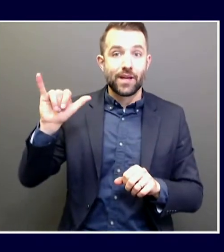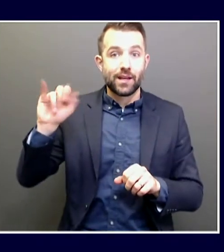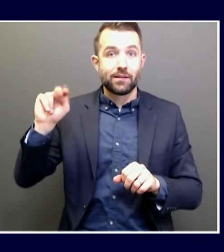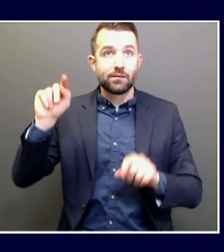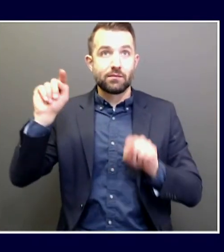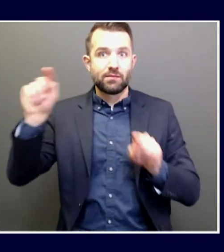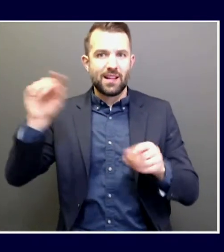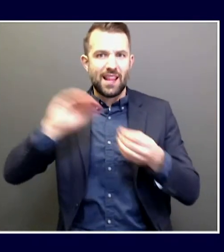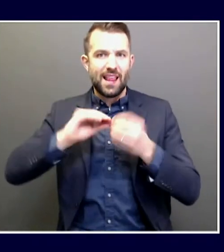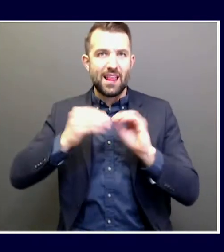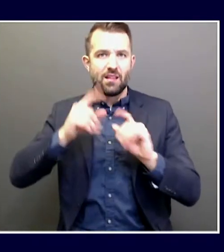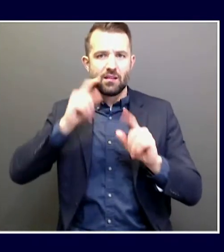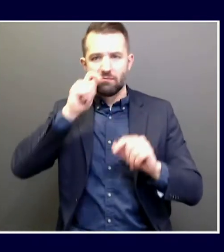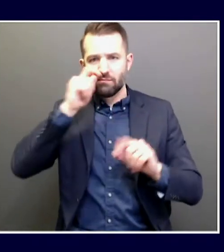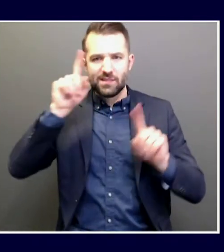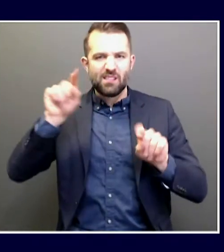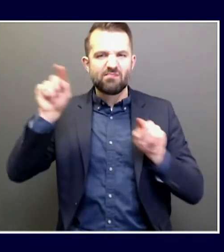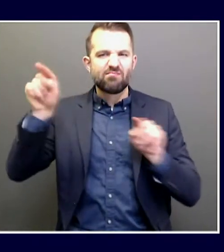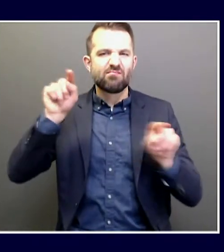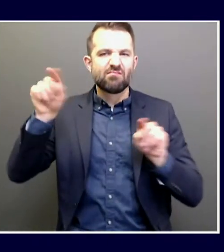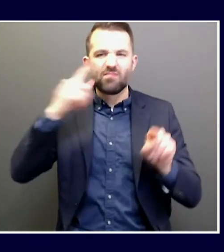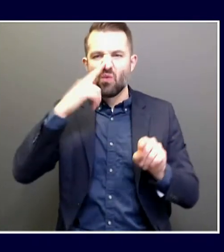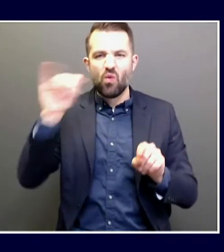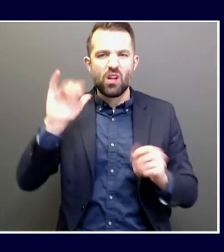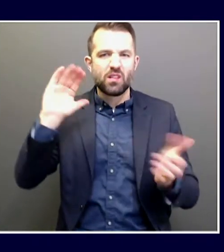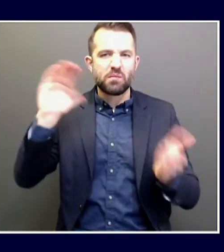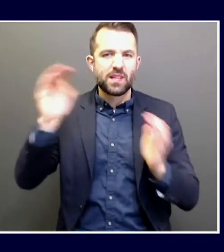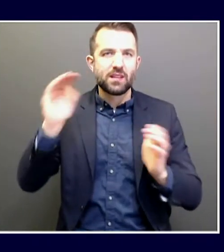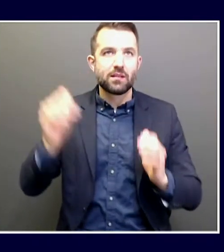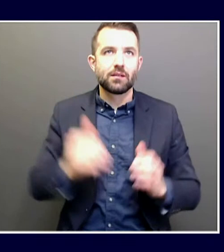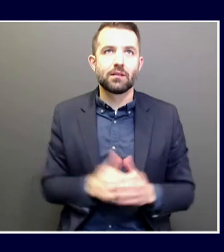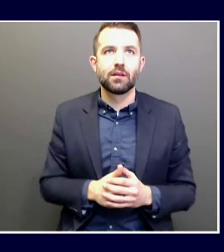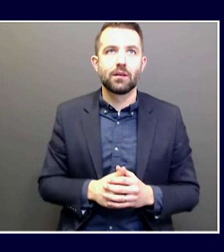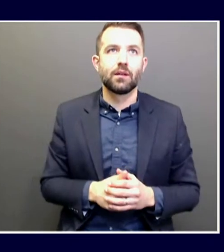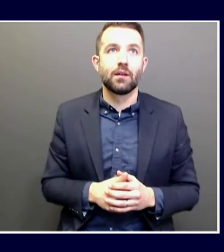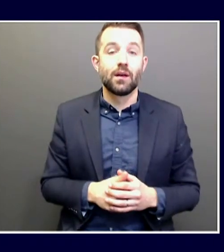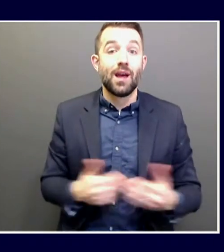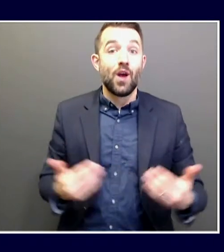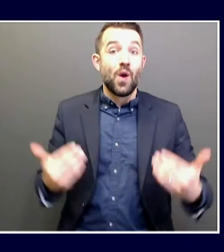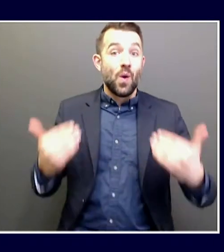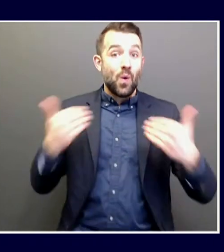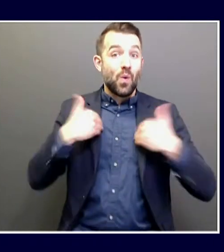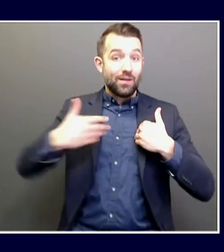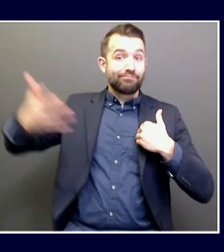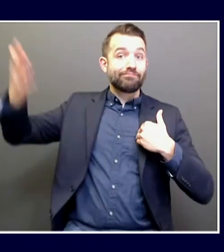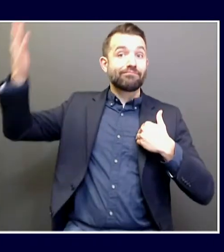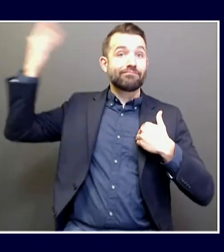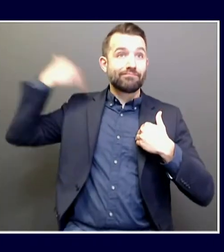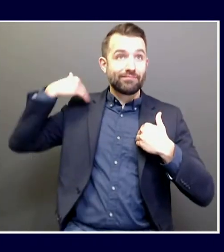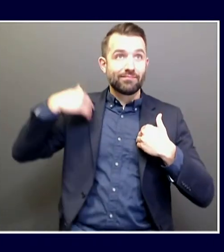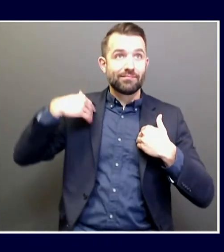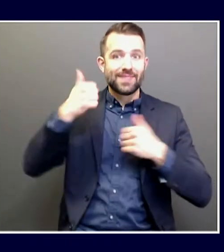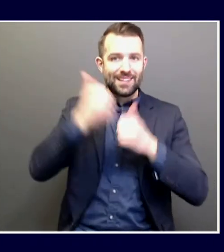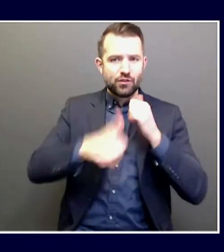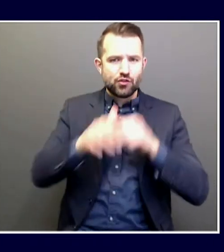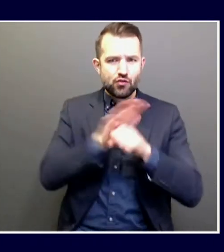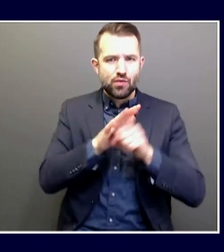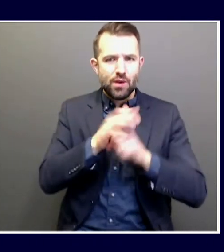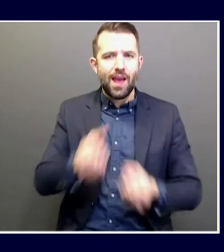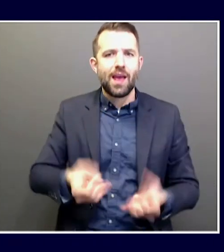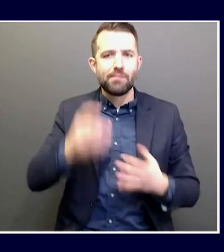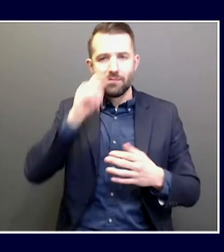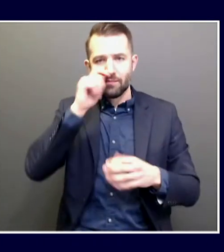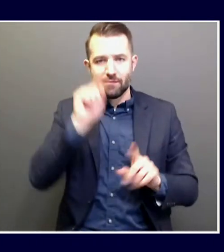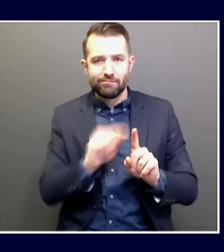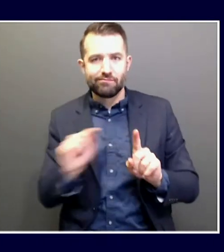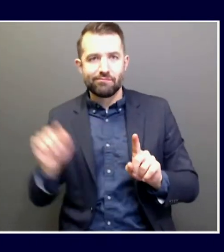being conducted? We do, or at least we have in the past broken it down by county, or I can check and see if one of our